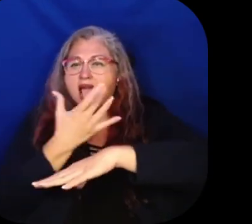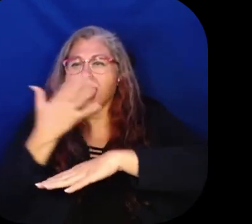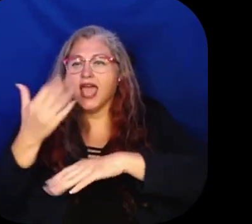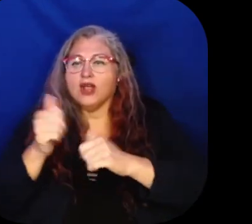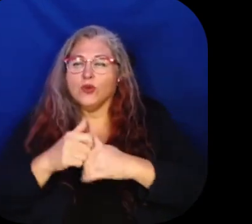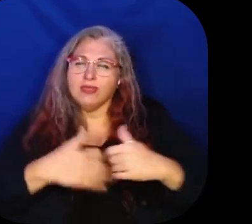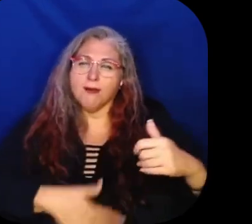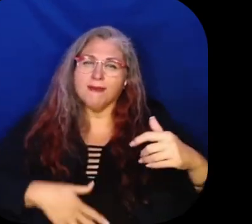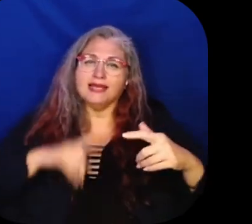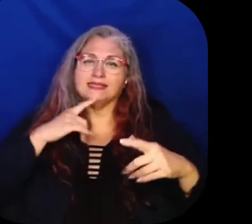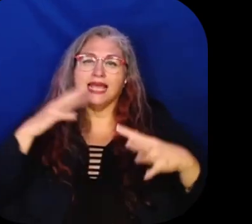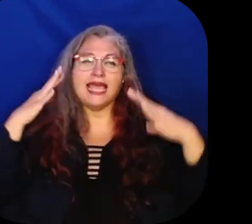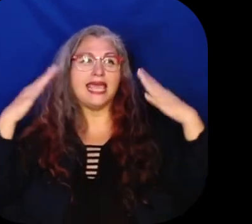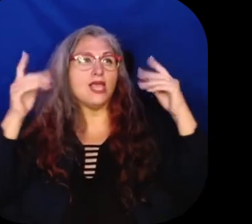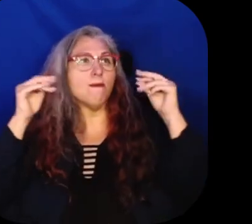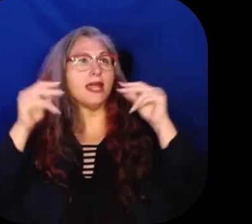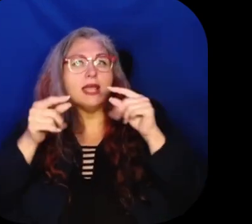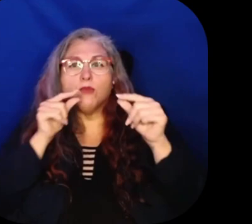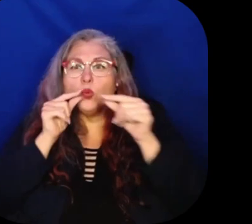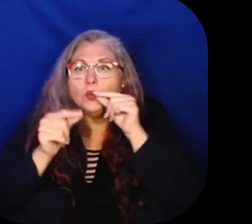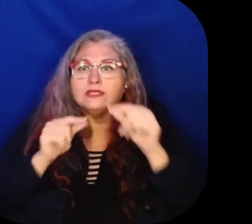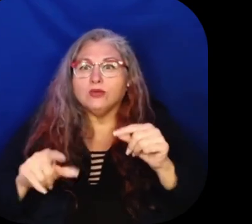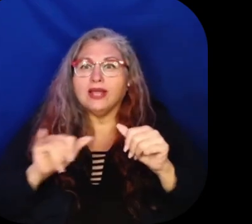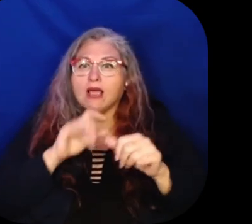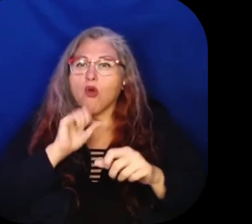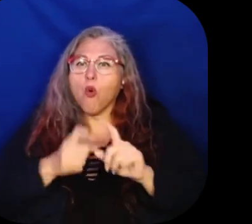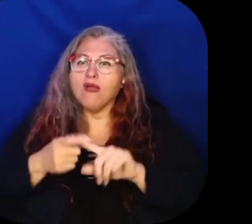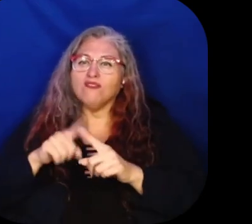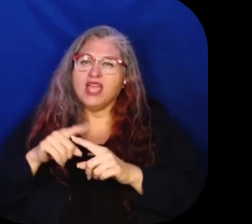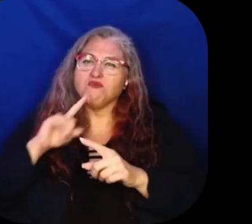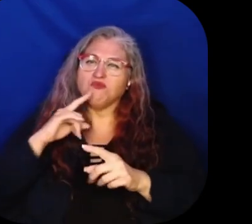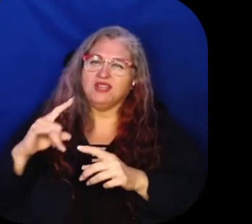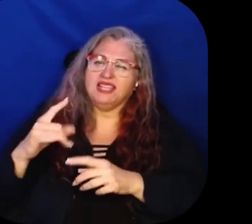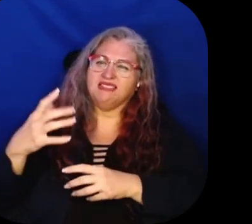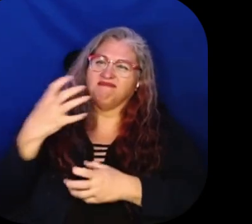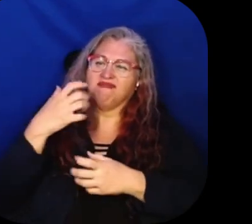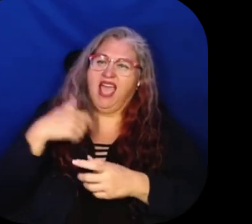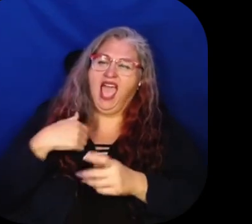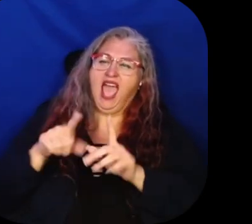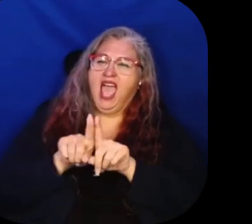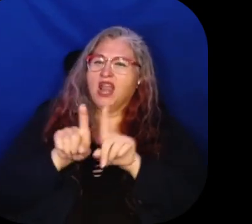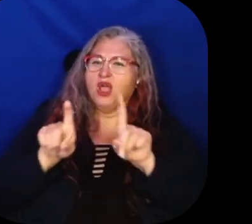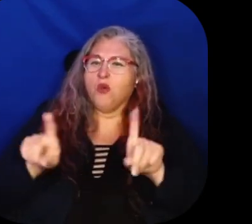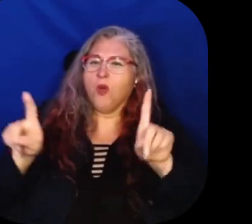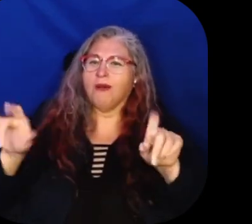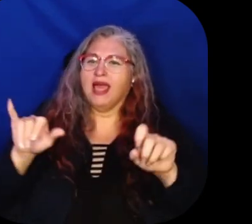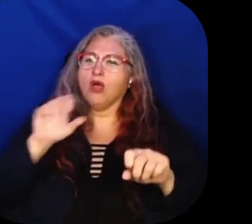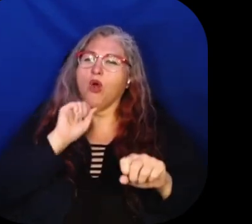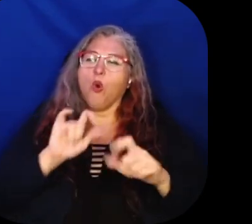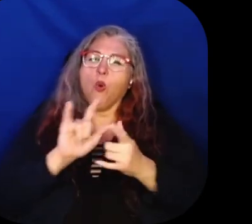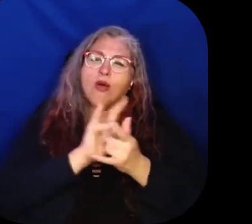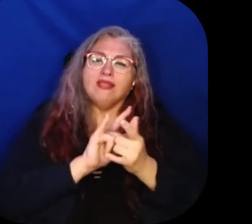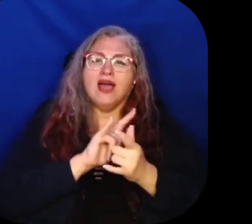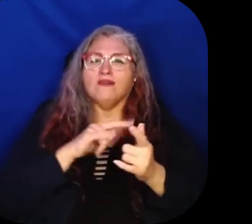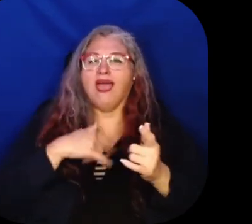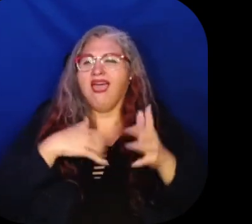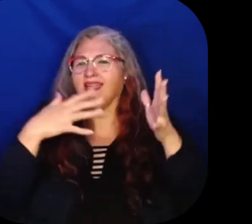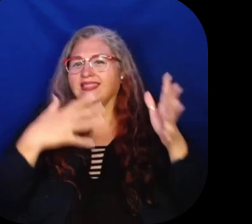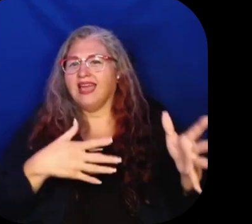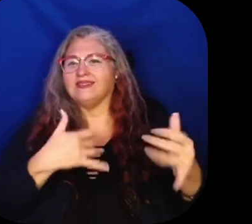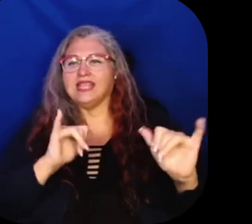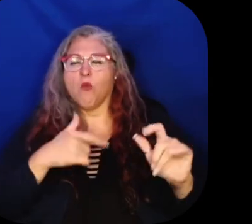my name like an old friend who resents me for walking away, like an old lover I left still wanting my stay.